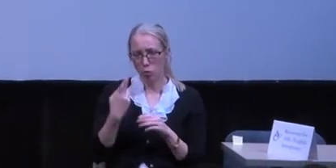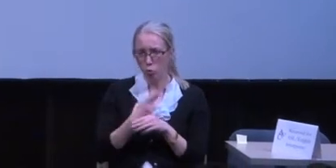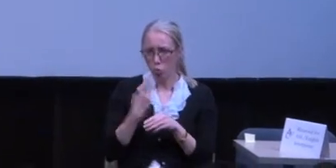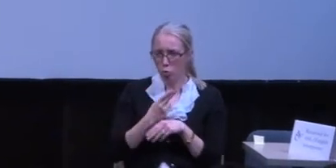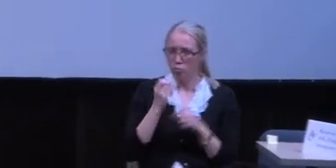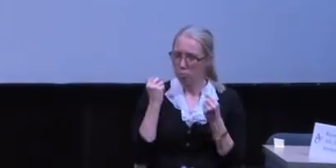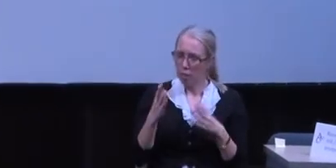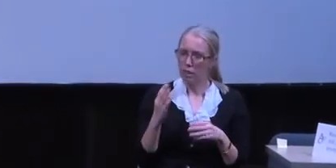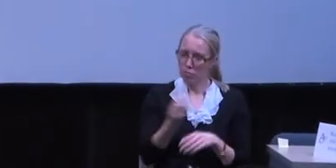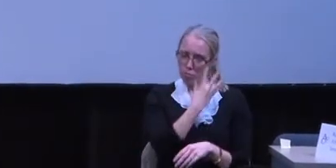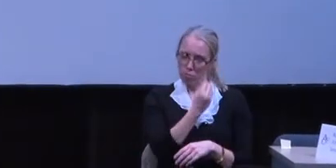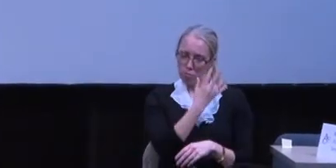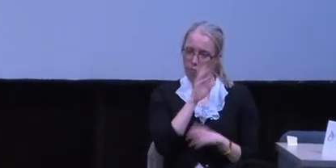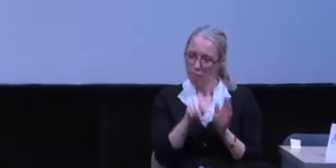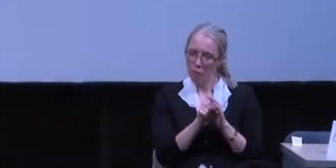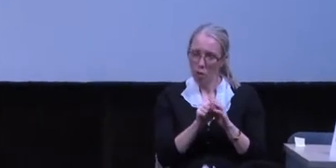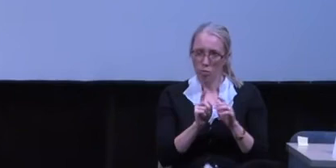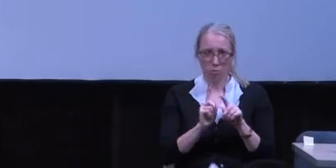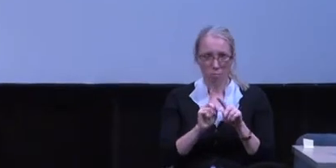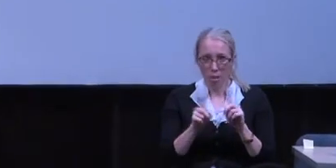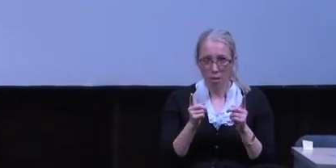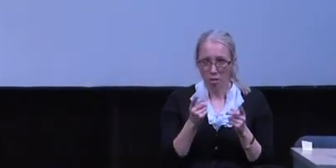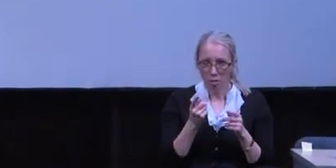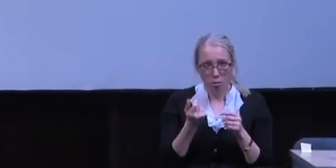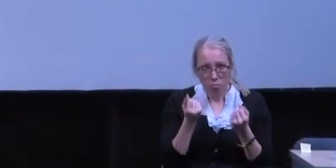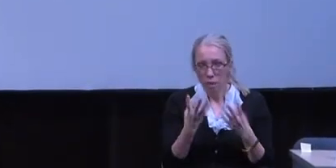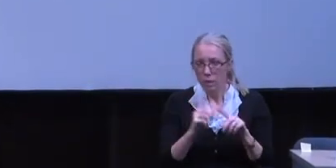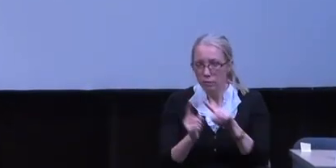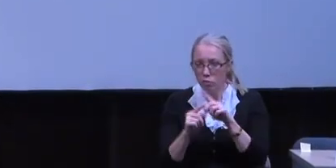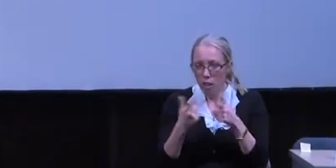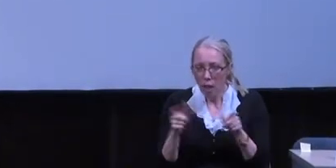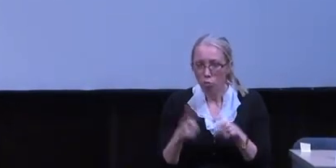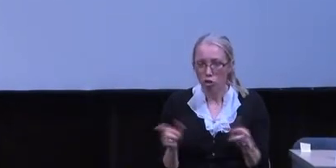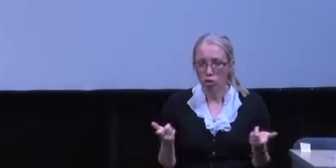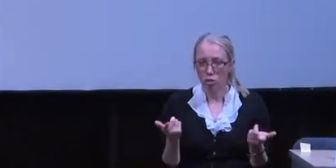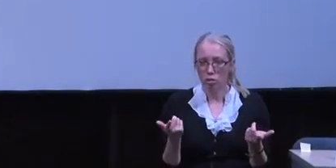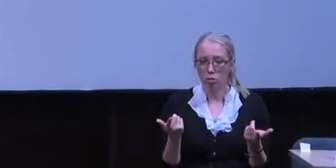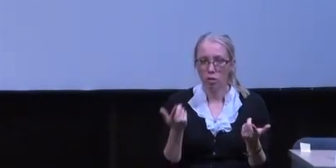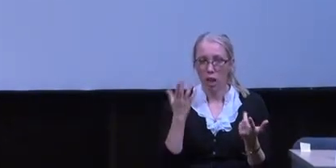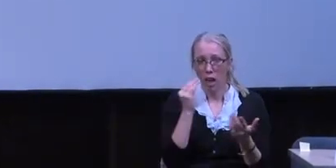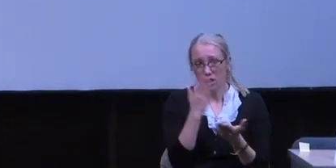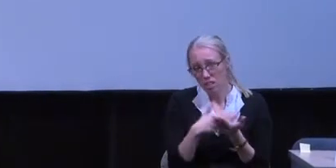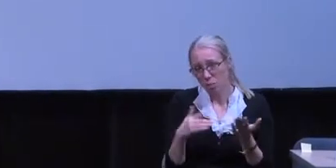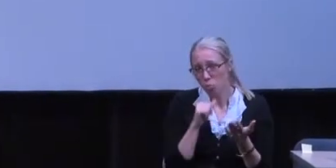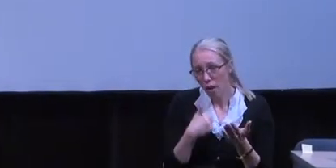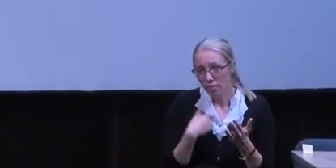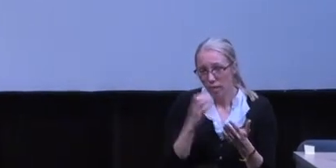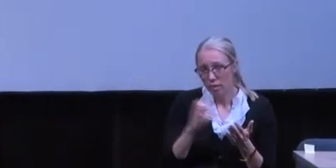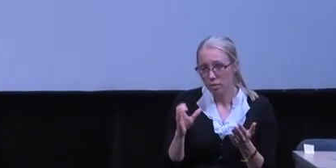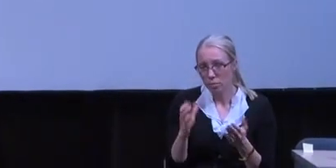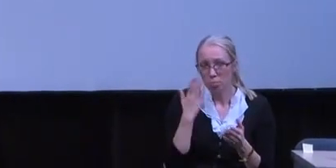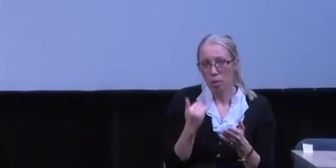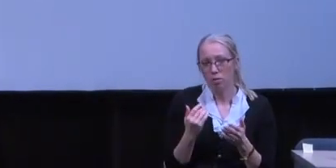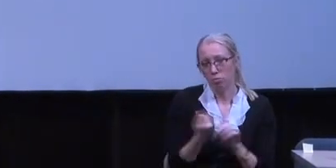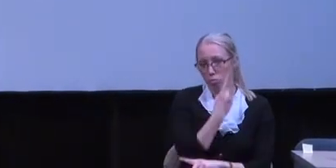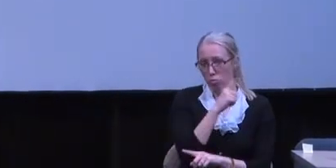web videos, many of which were different languages, many of which were didn't have closed captions. So